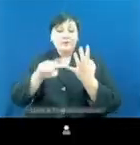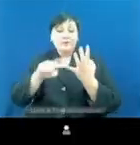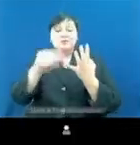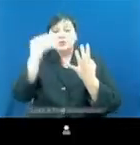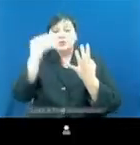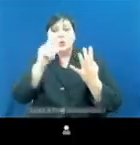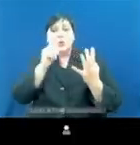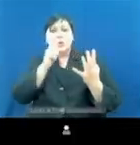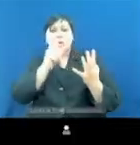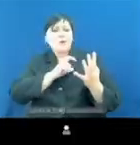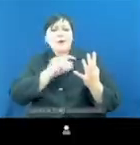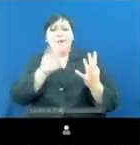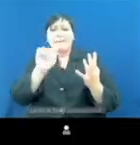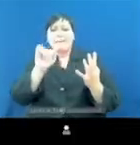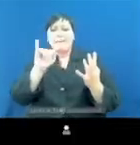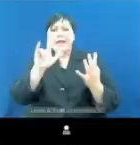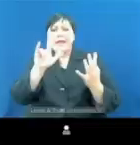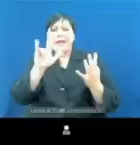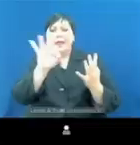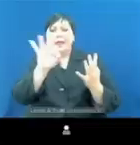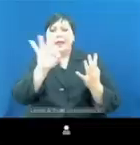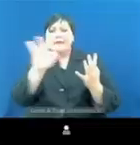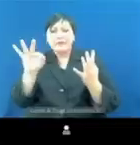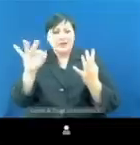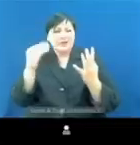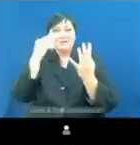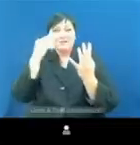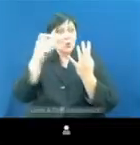different actors or parties in the criminal system,